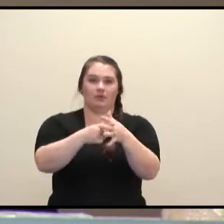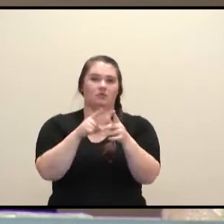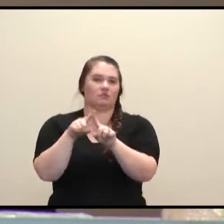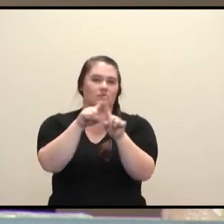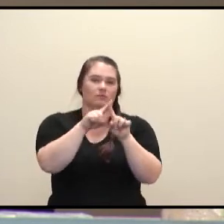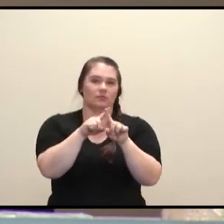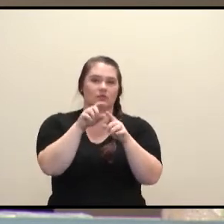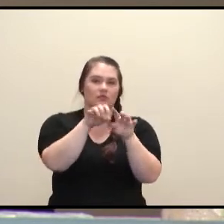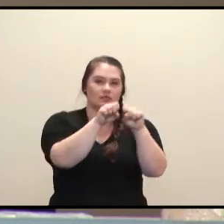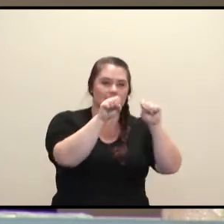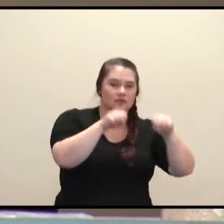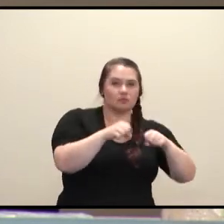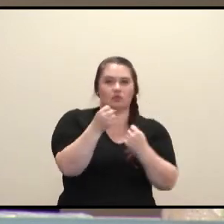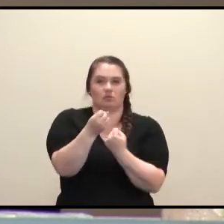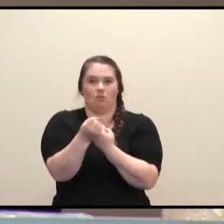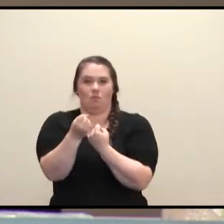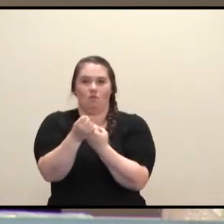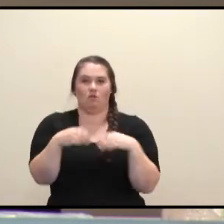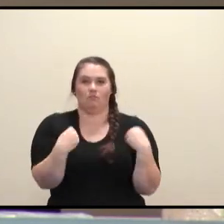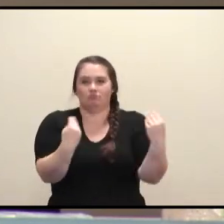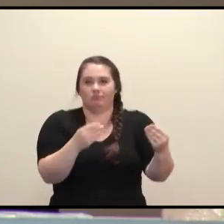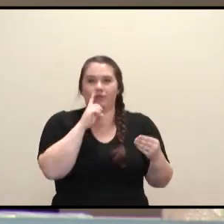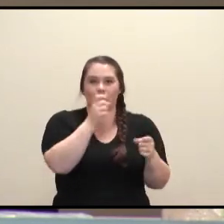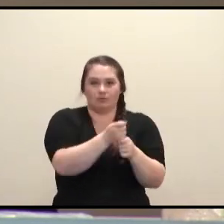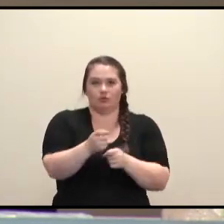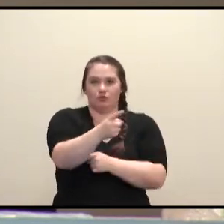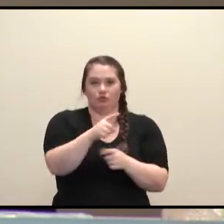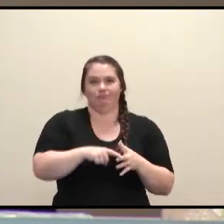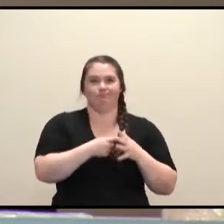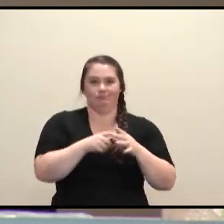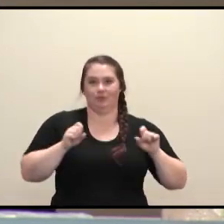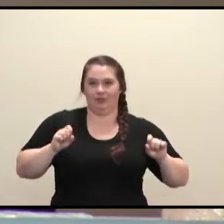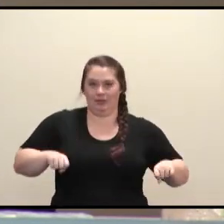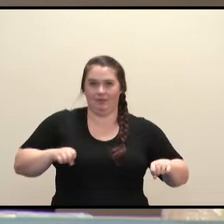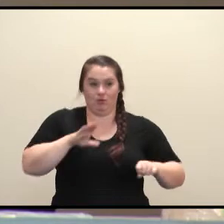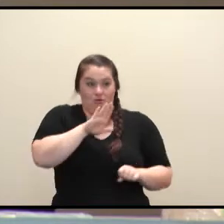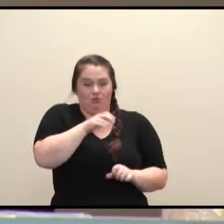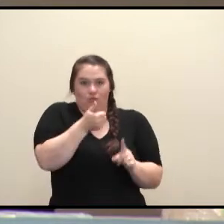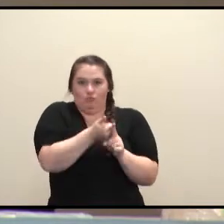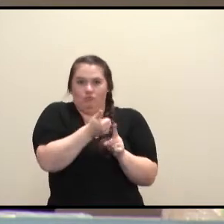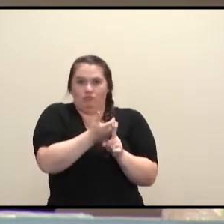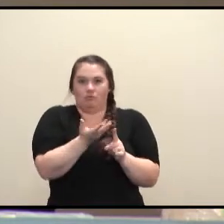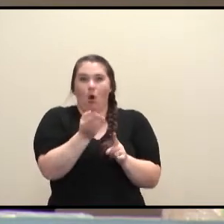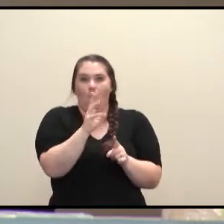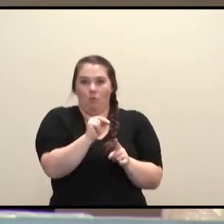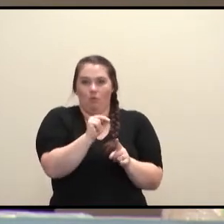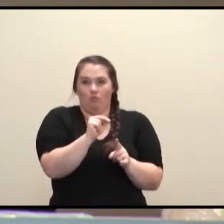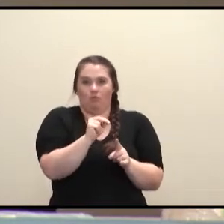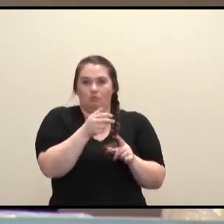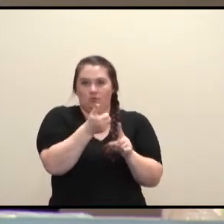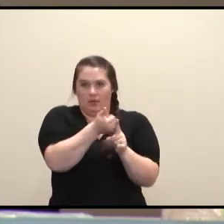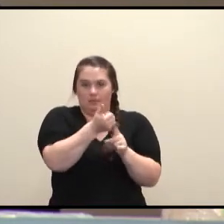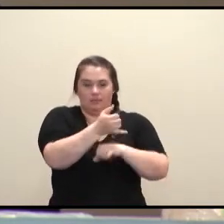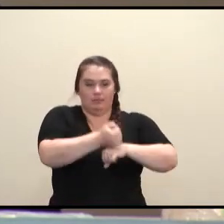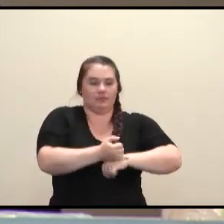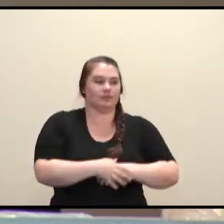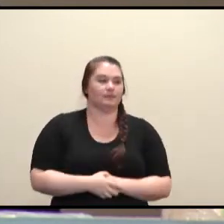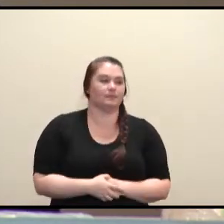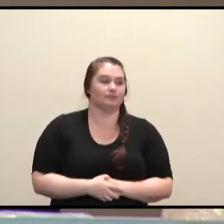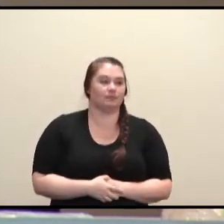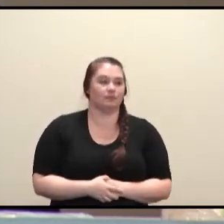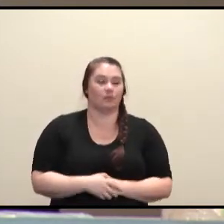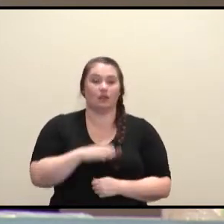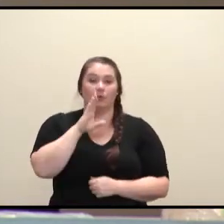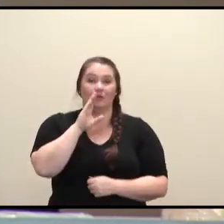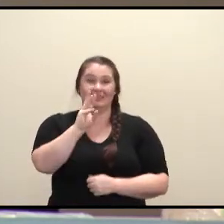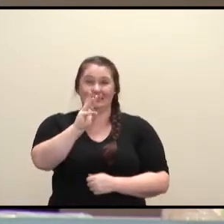and supports for next school year at their campus. And then the entire academy will consist of